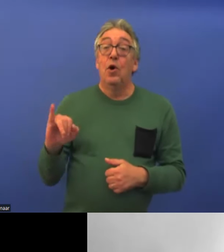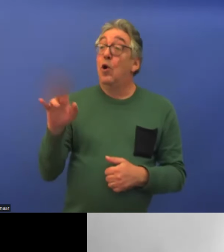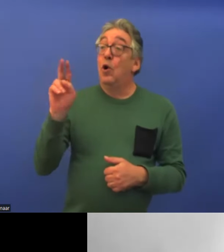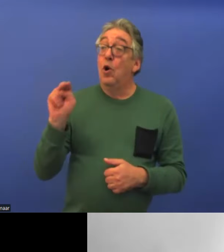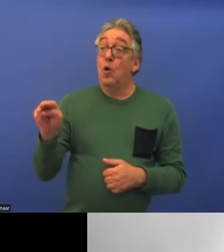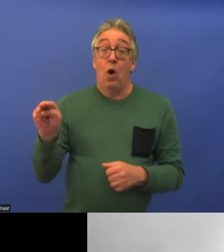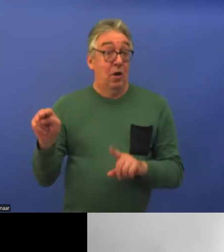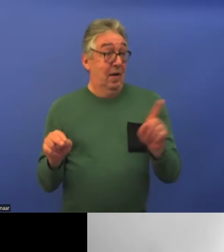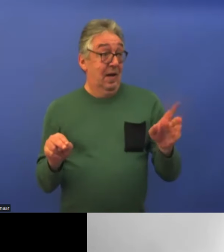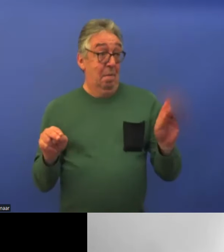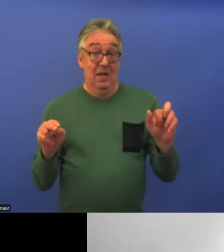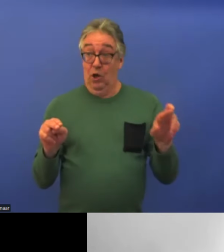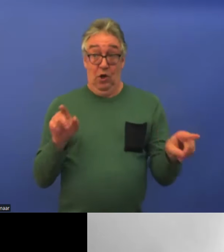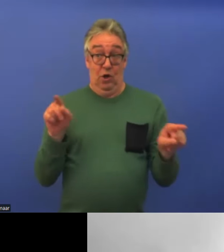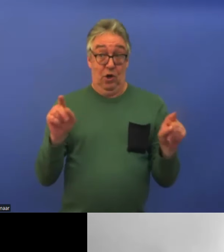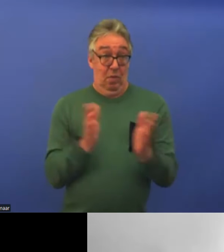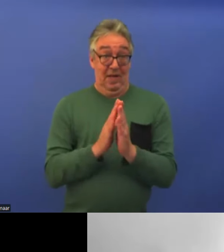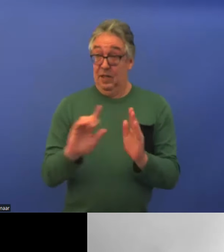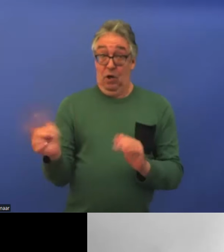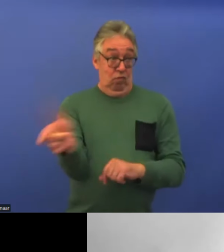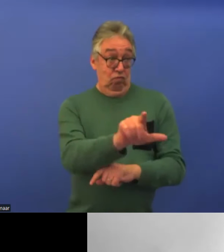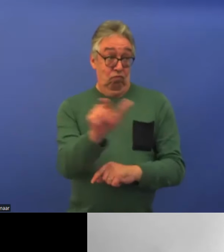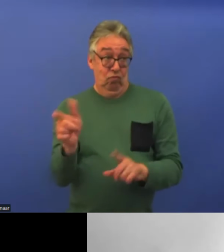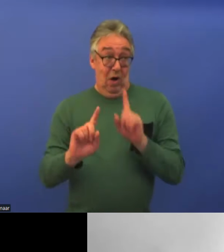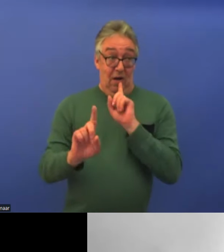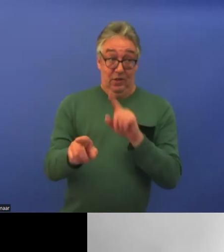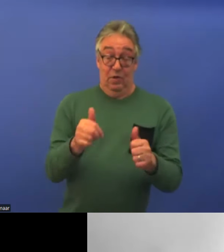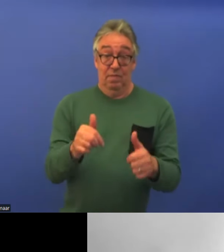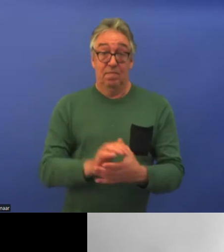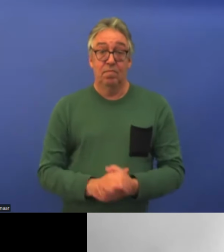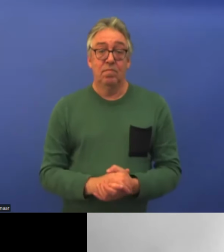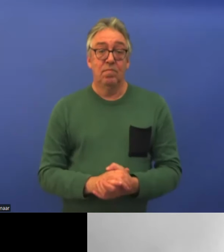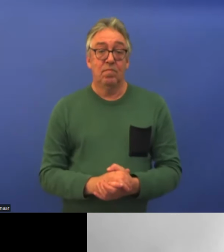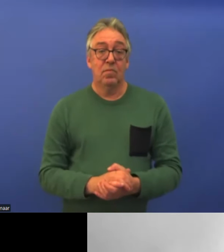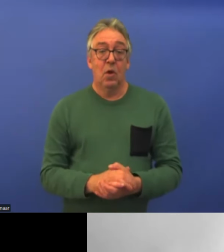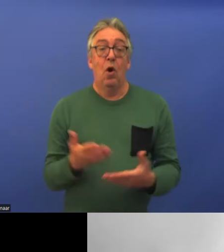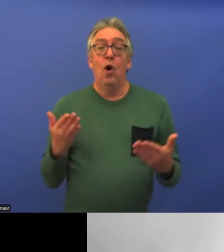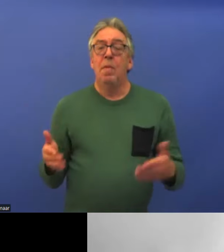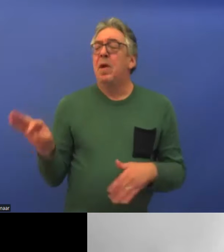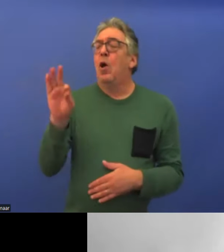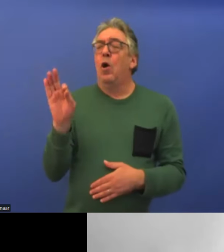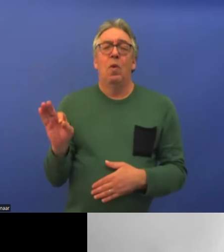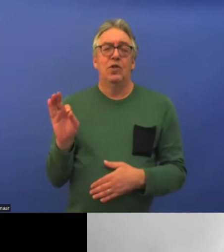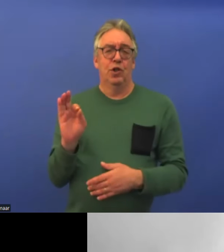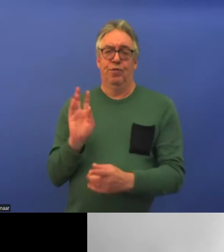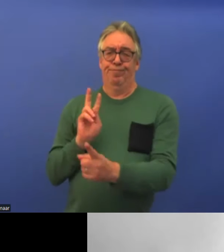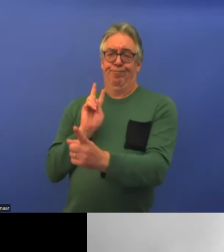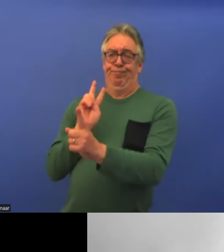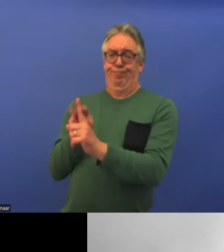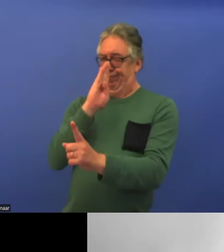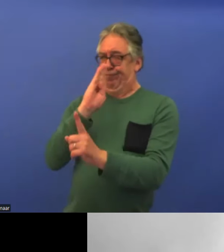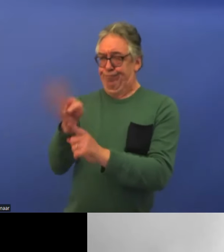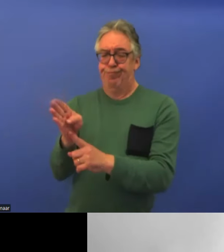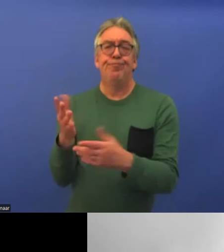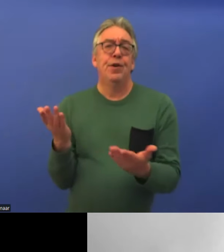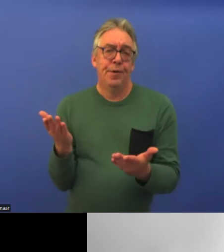to take turns to answer, or if they refer to a specific area that you mentioned, then I will assign